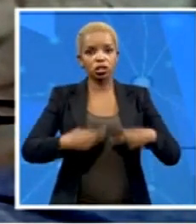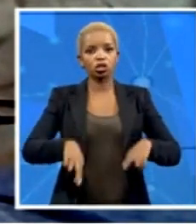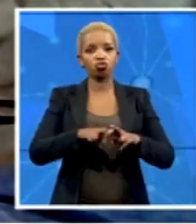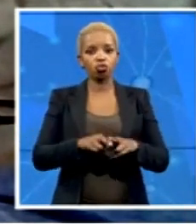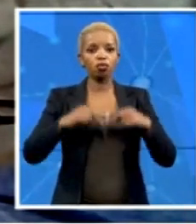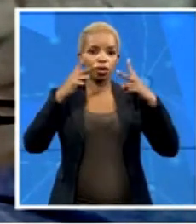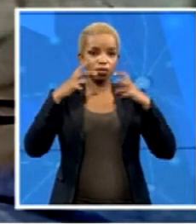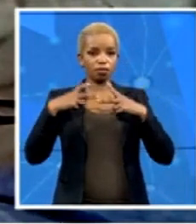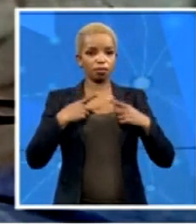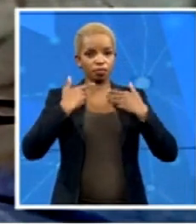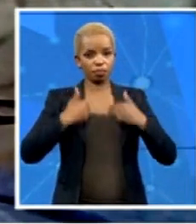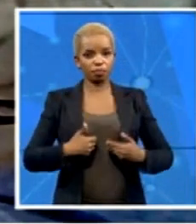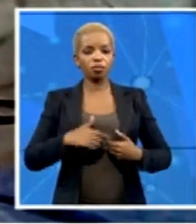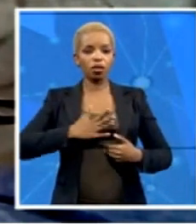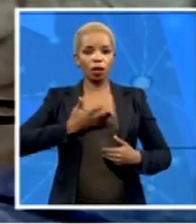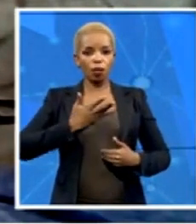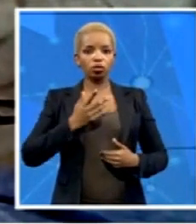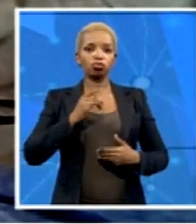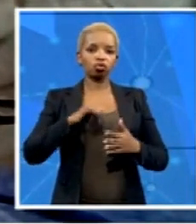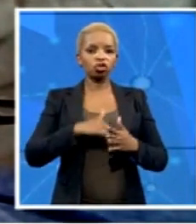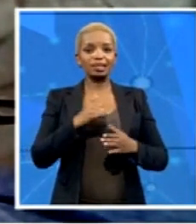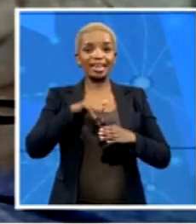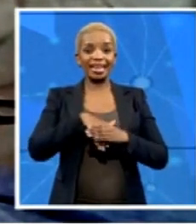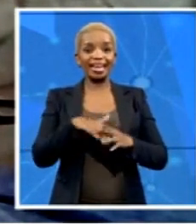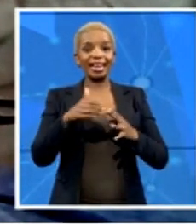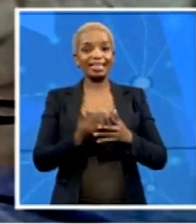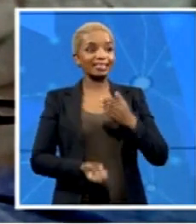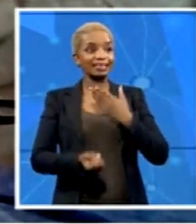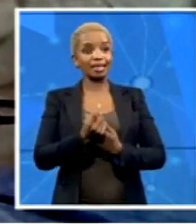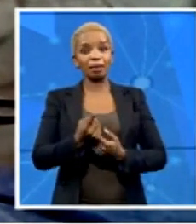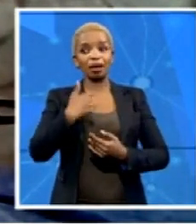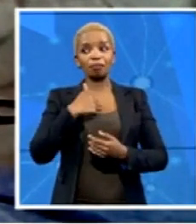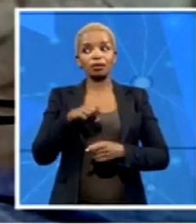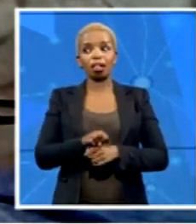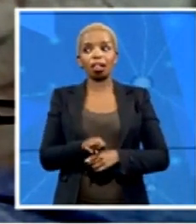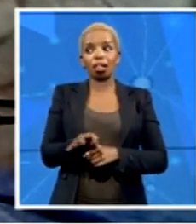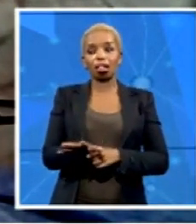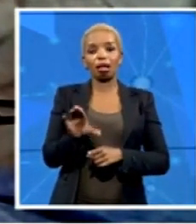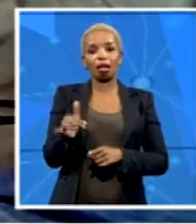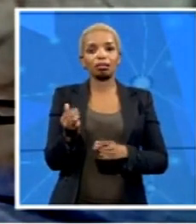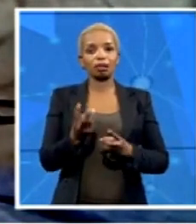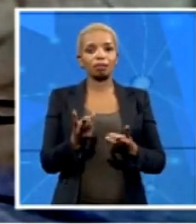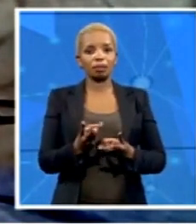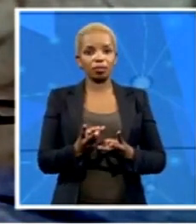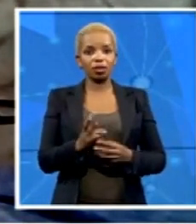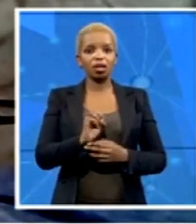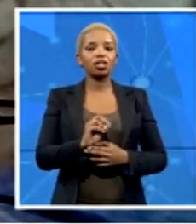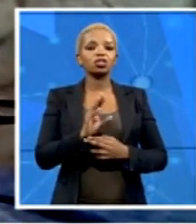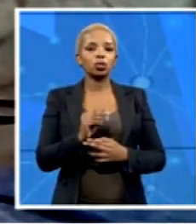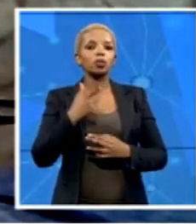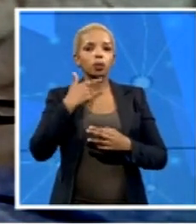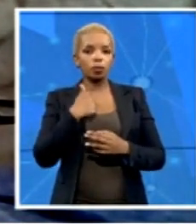I infected others. Right. So I went to Olivedale to the emergency room there. They were really